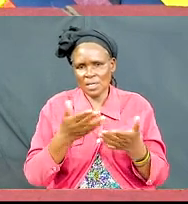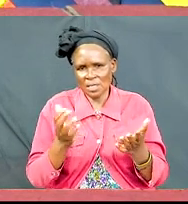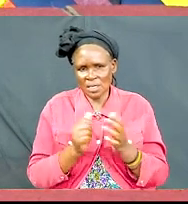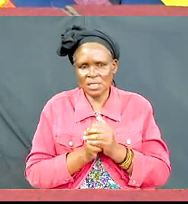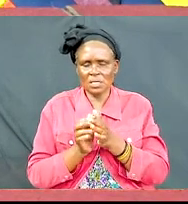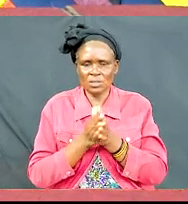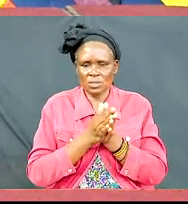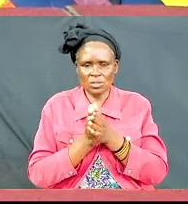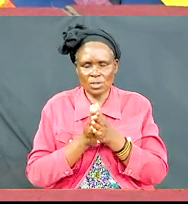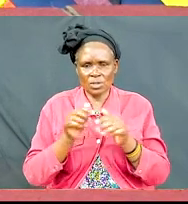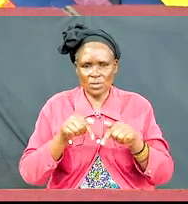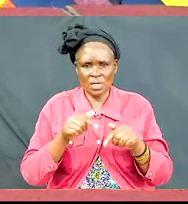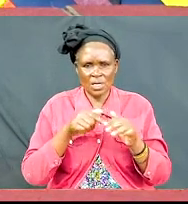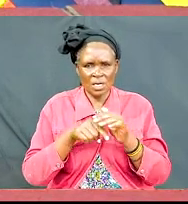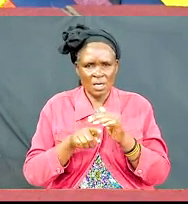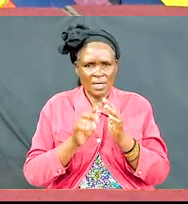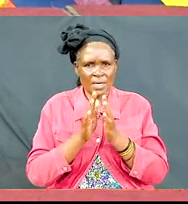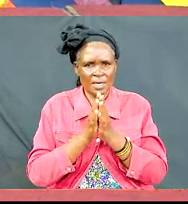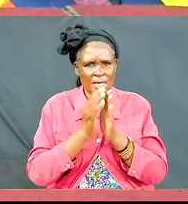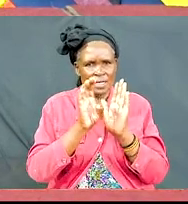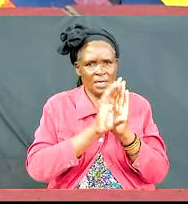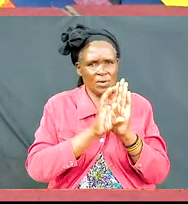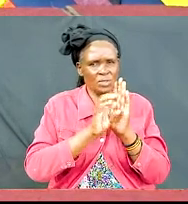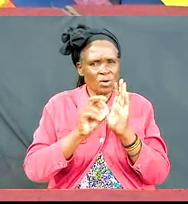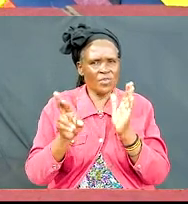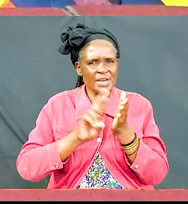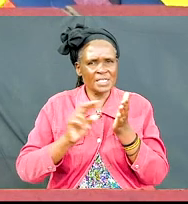today in the context of Resurrection Sunday.